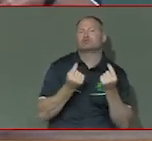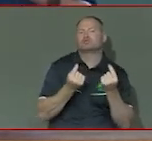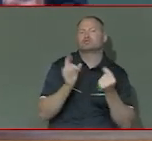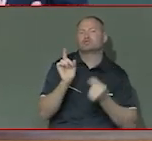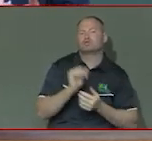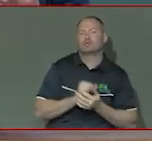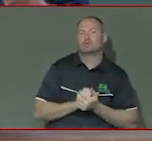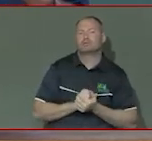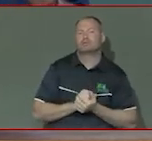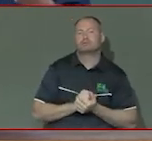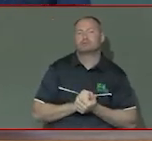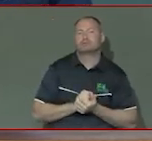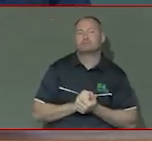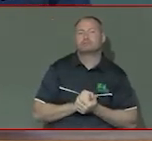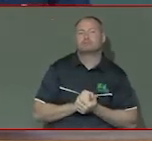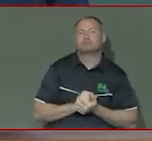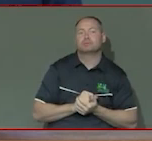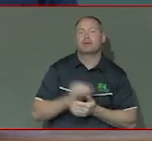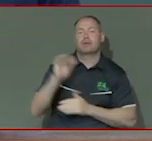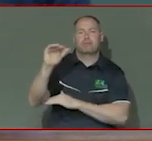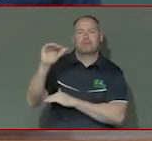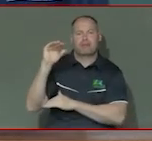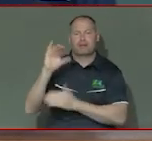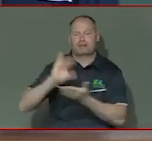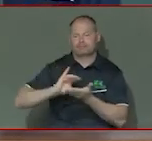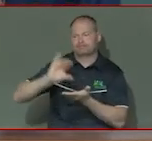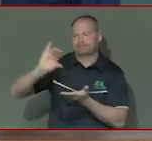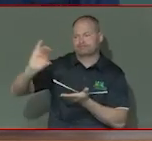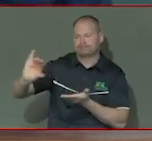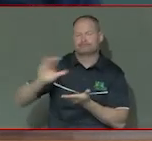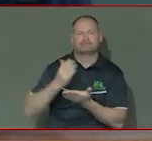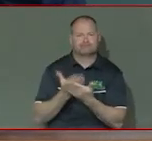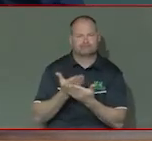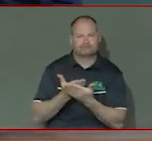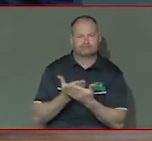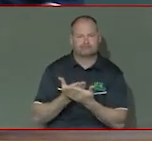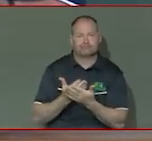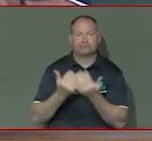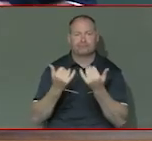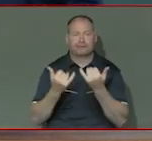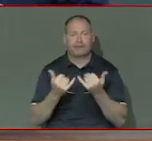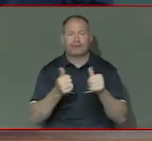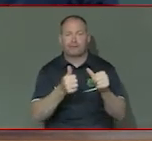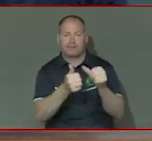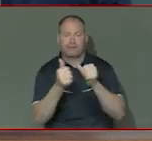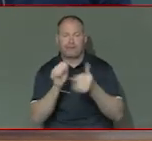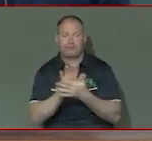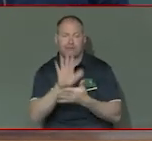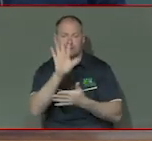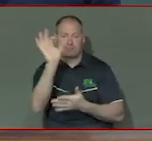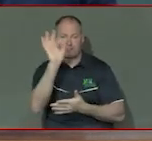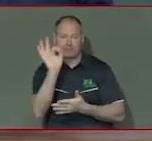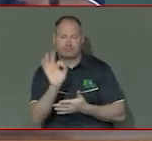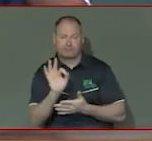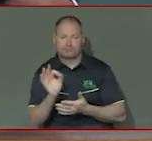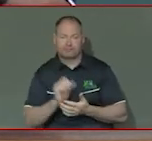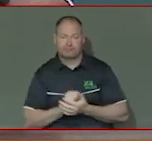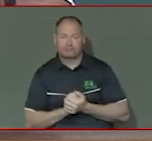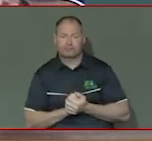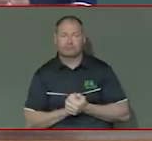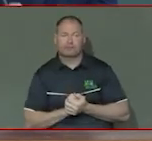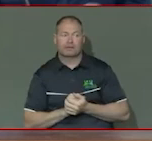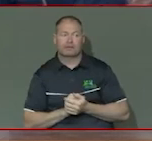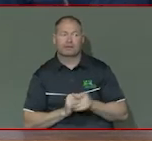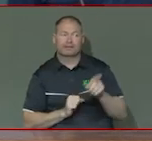They could invest it in a bank. All right. So if my return on shareholders' equity is 15%, and they took